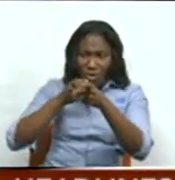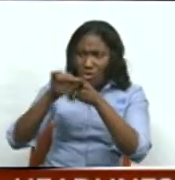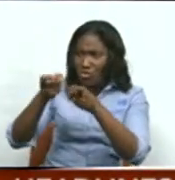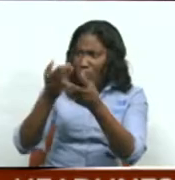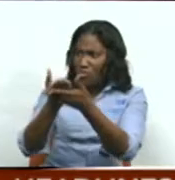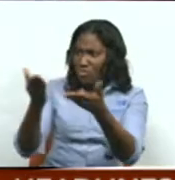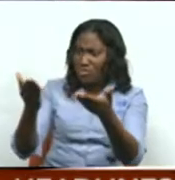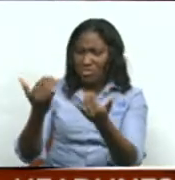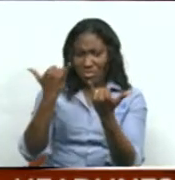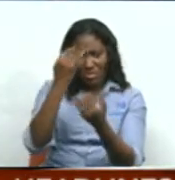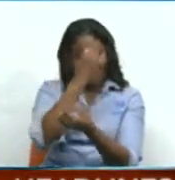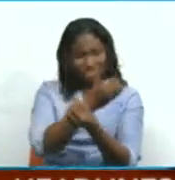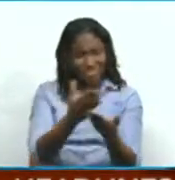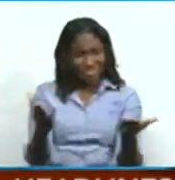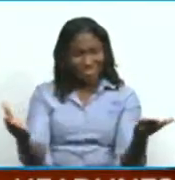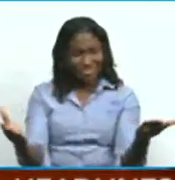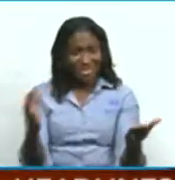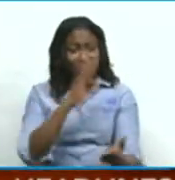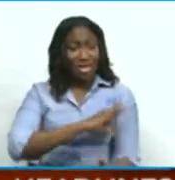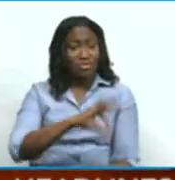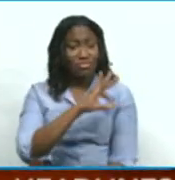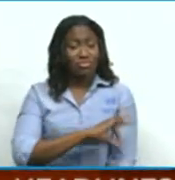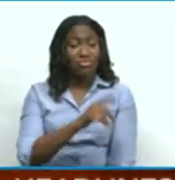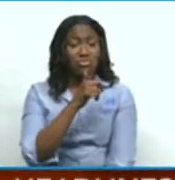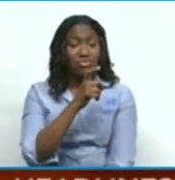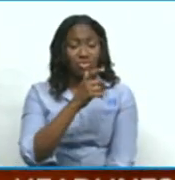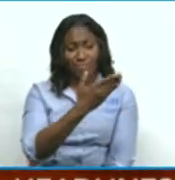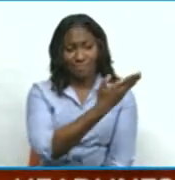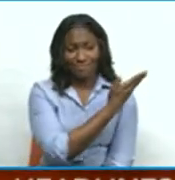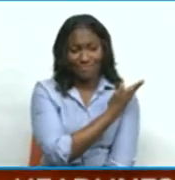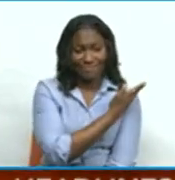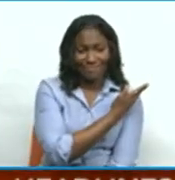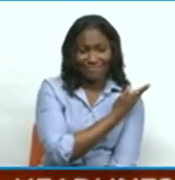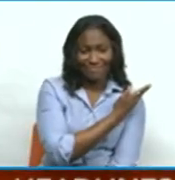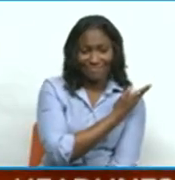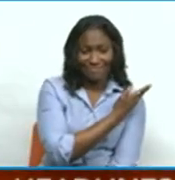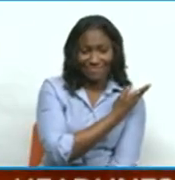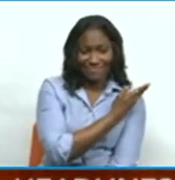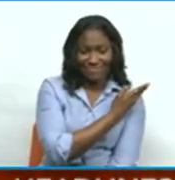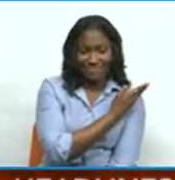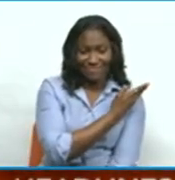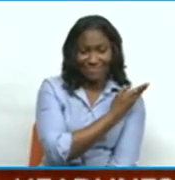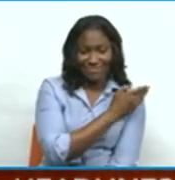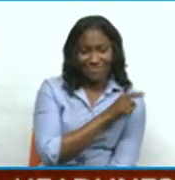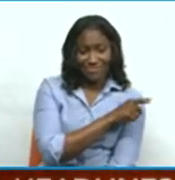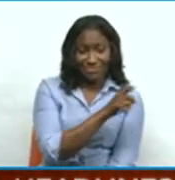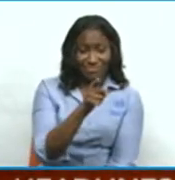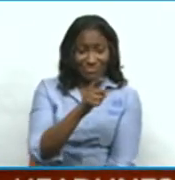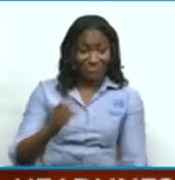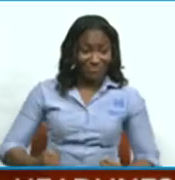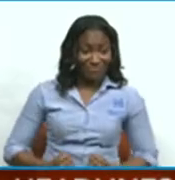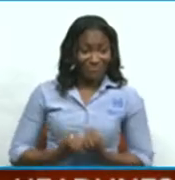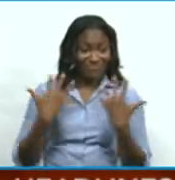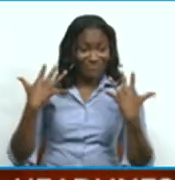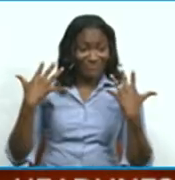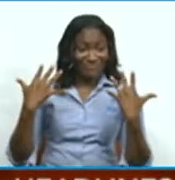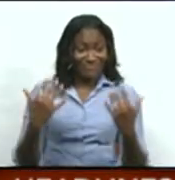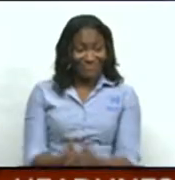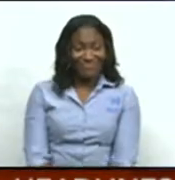in tonight's Tech Tip. Rediscover Flow at discoverflow.co. Flow, inspired by